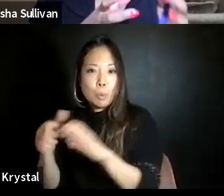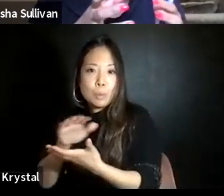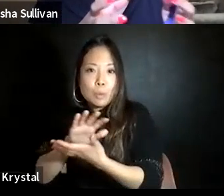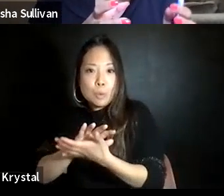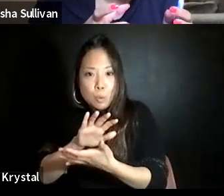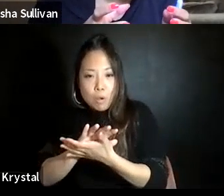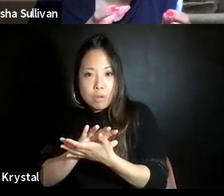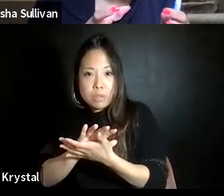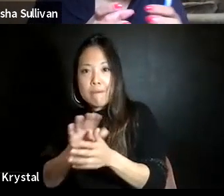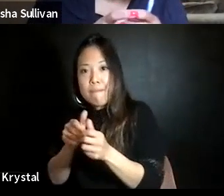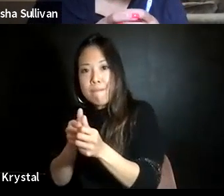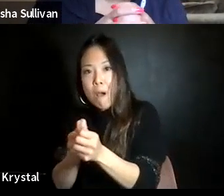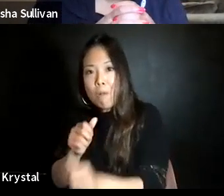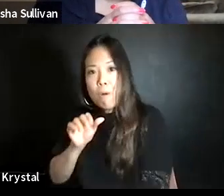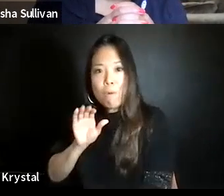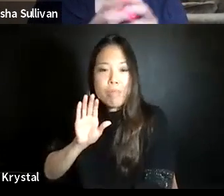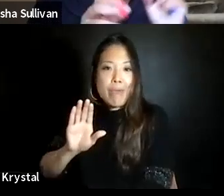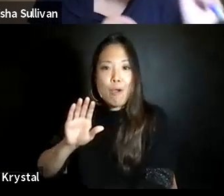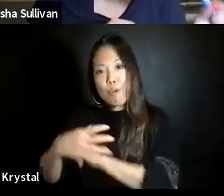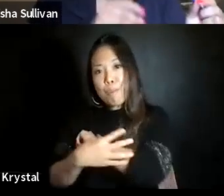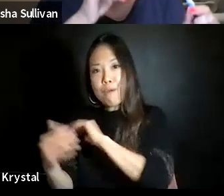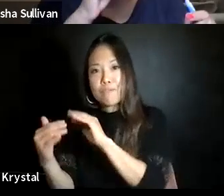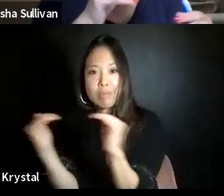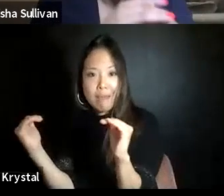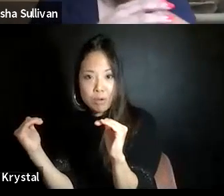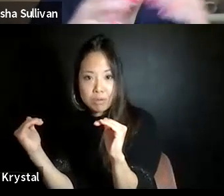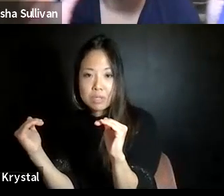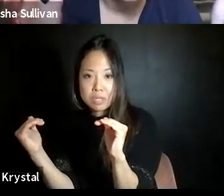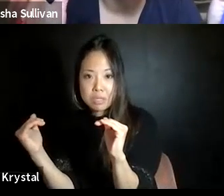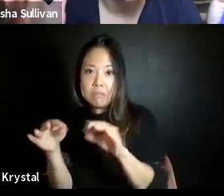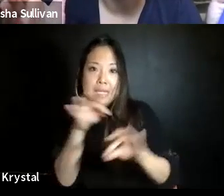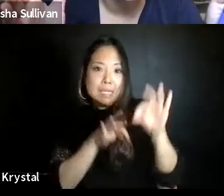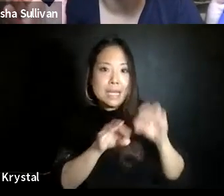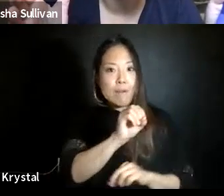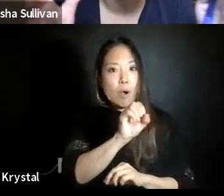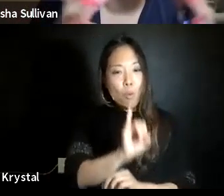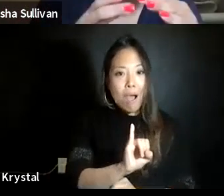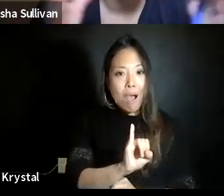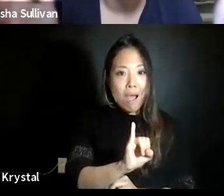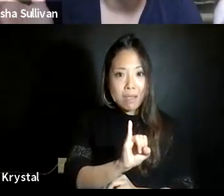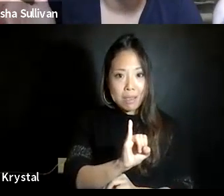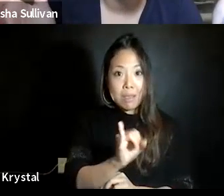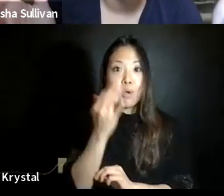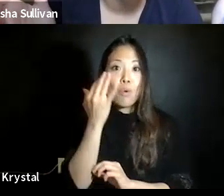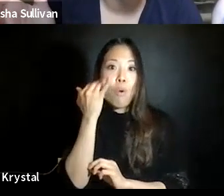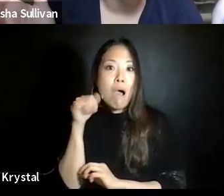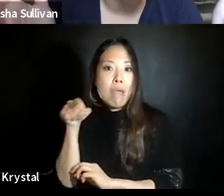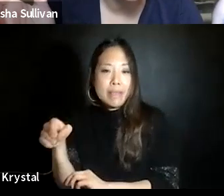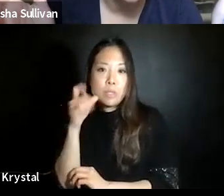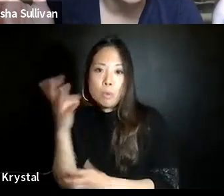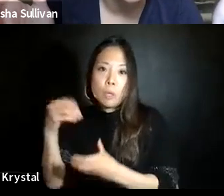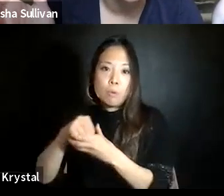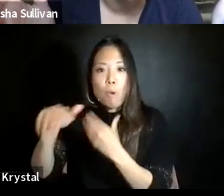levels of the students. Okay, so versus using the OI, because that would cover more of the